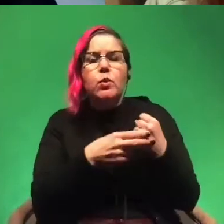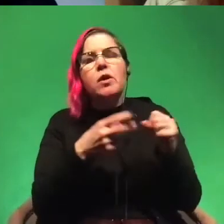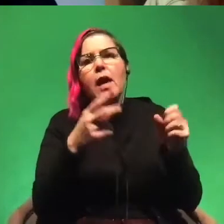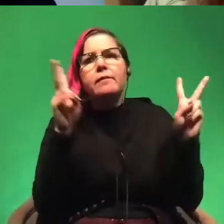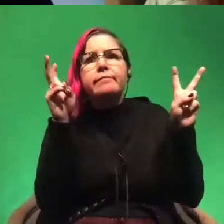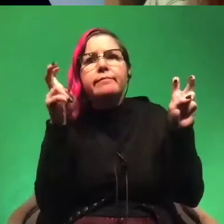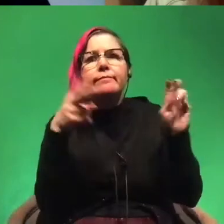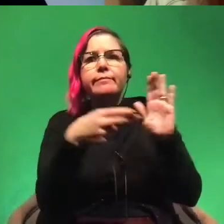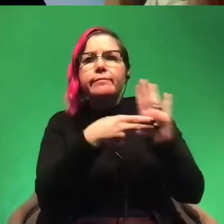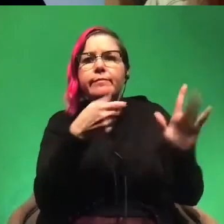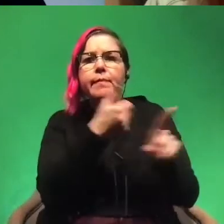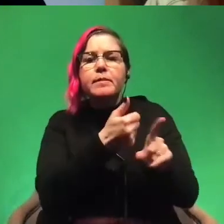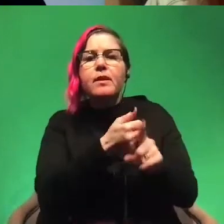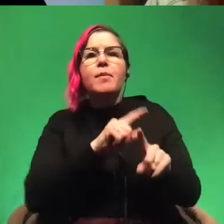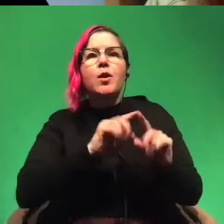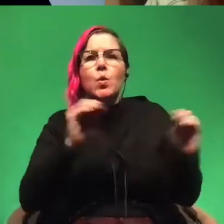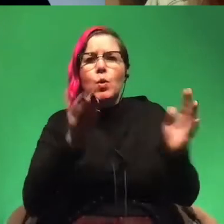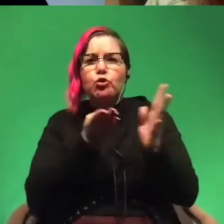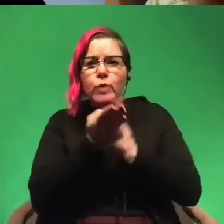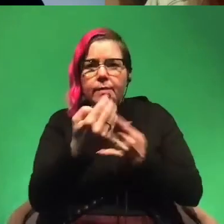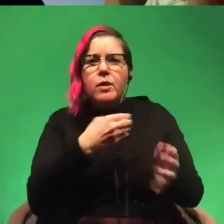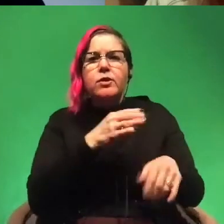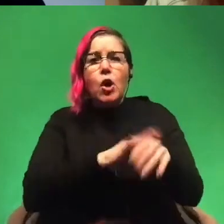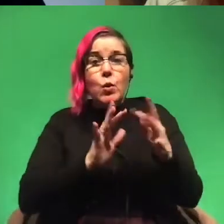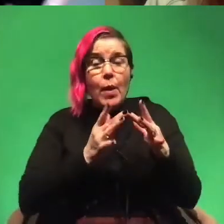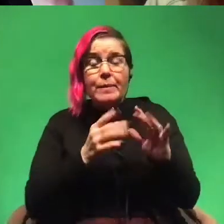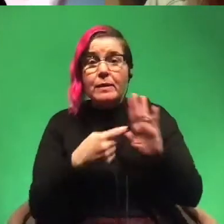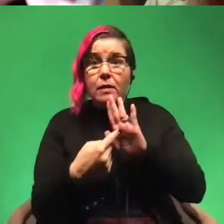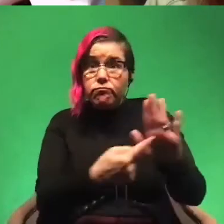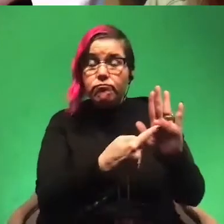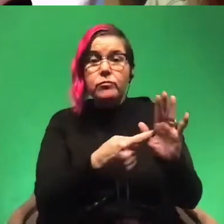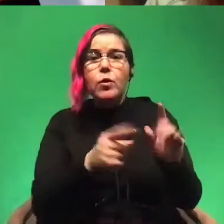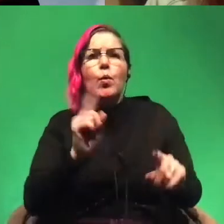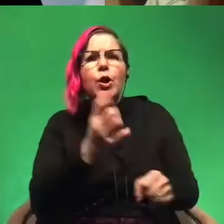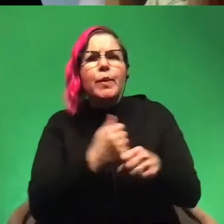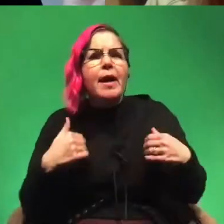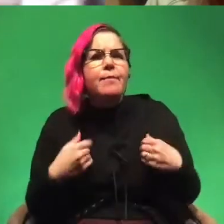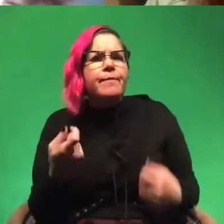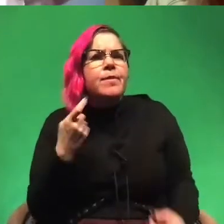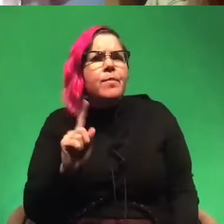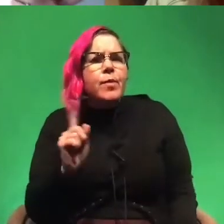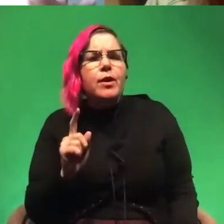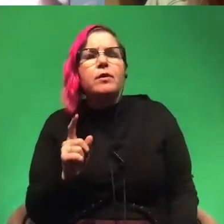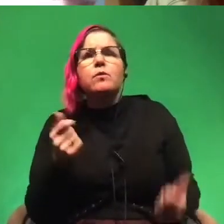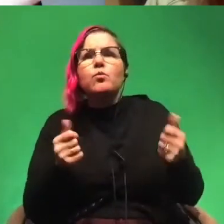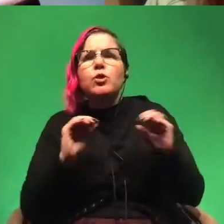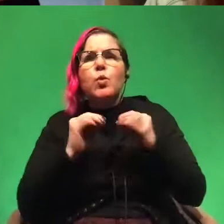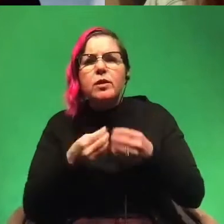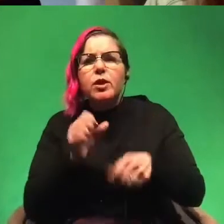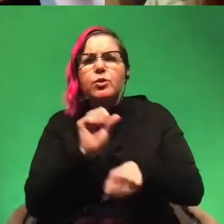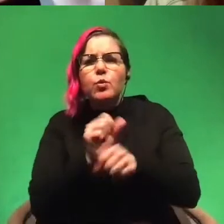sanctuaries. But if you don't have transparency on the website or even in person, like where do they get their animals? What organizations do they work